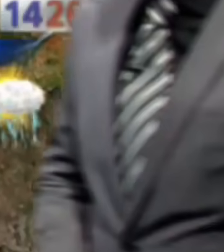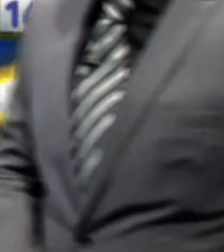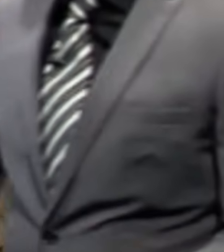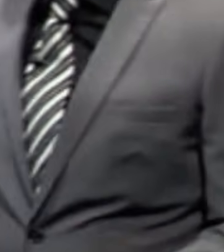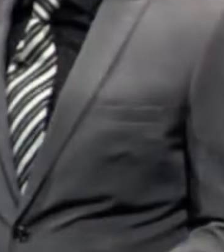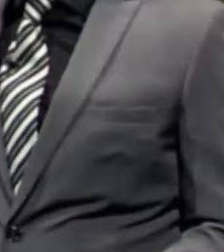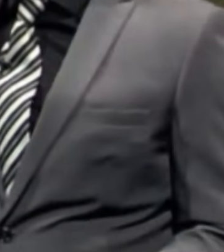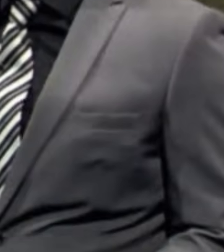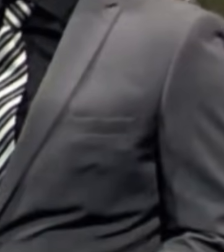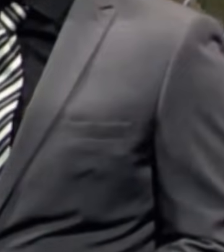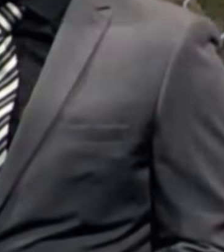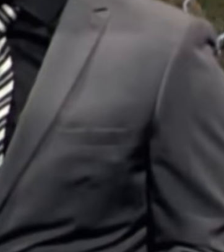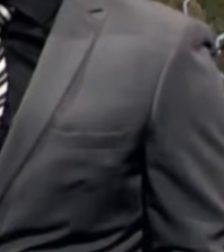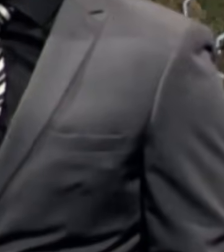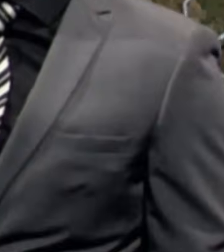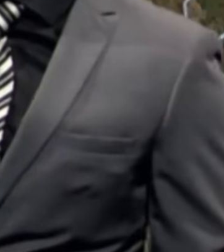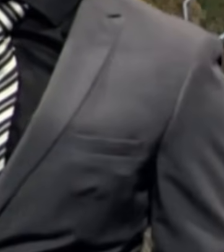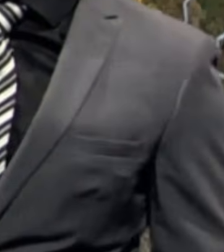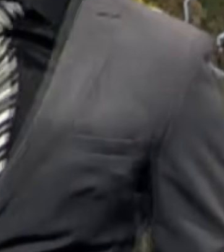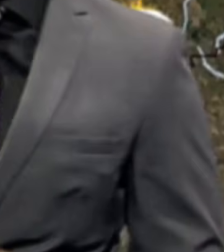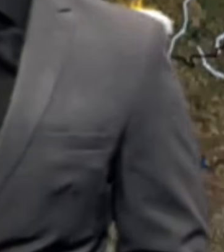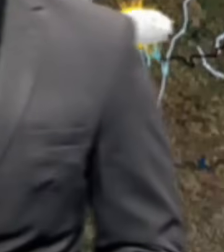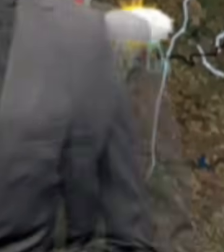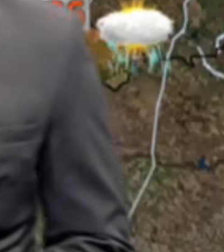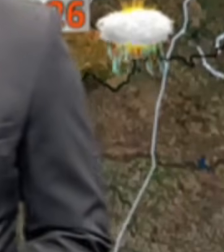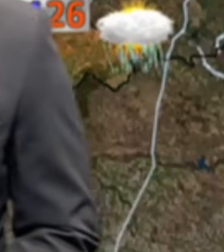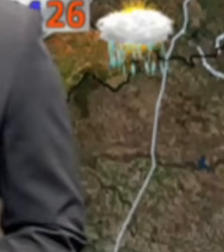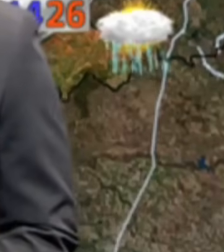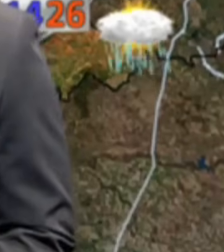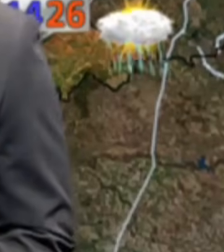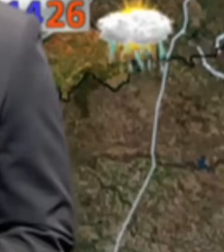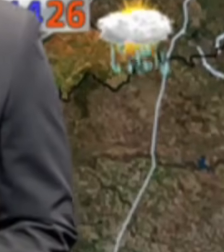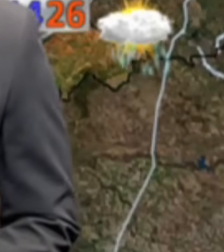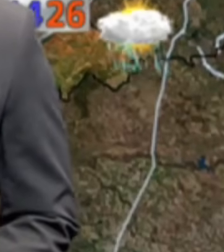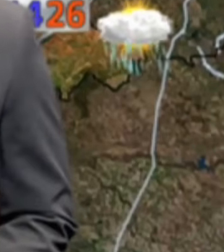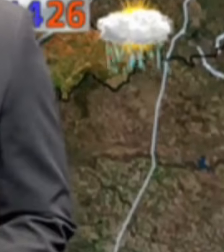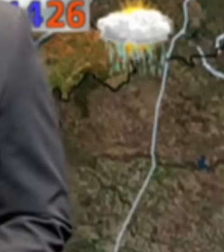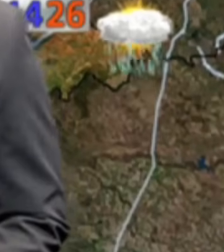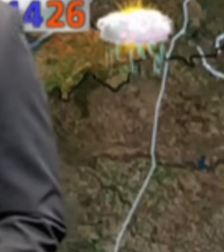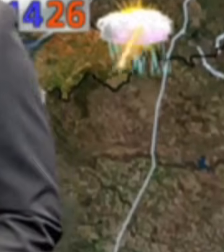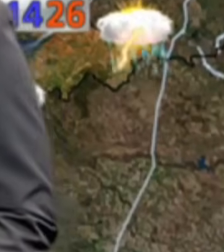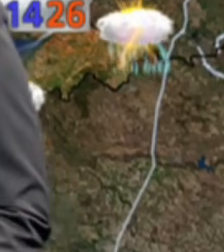ha itekanetseng a re shebile Mafikeng o tla jwale Vryburg sentse ke sabla ka Rotos ka tlokomela o tla hlotshetsa a re